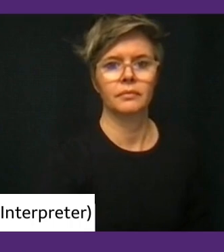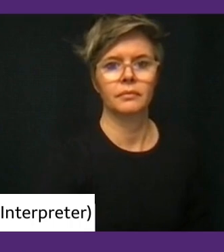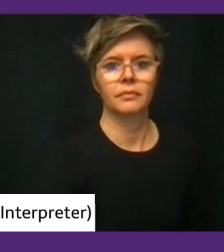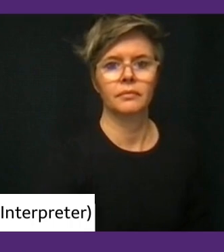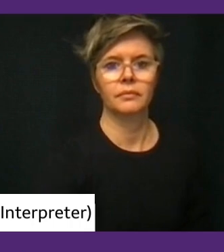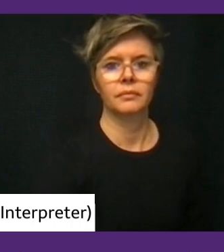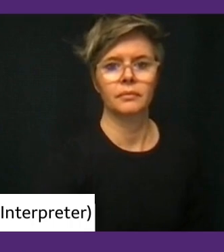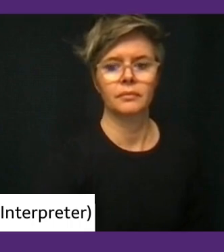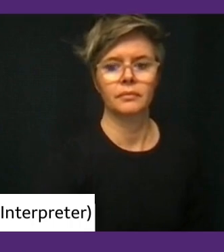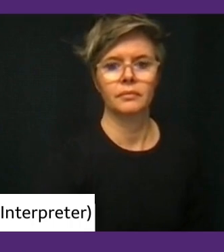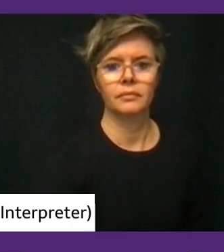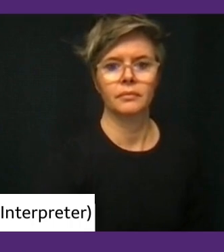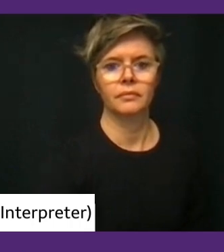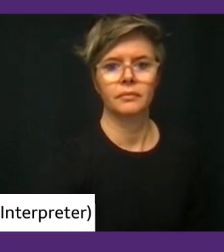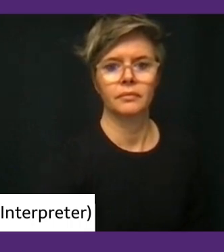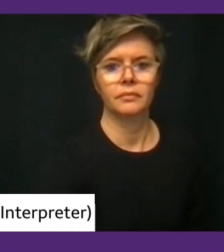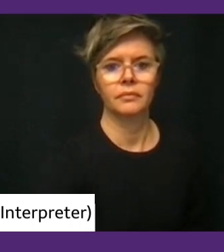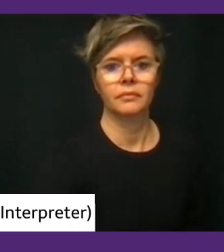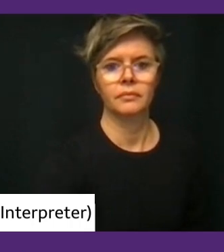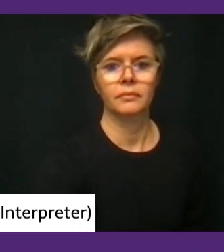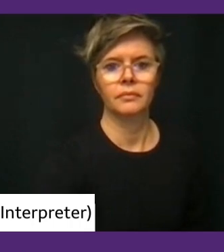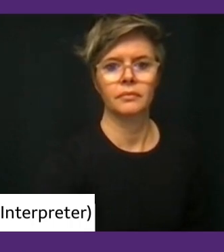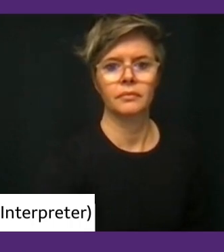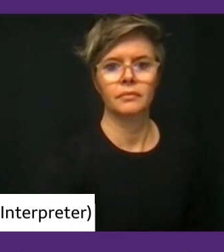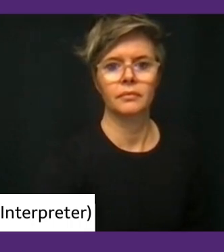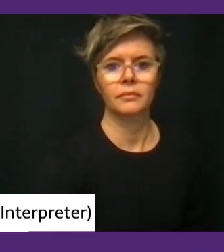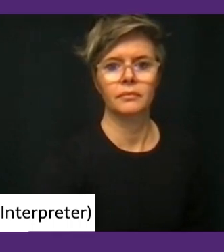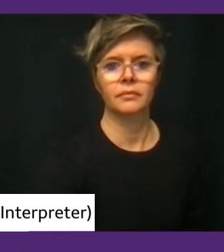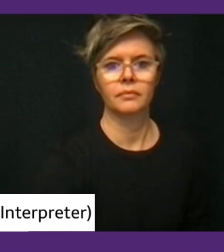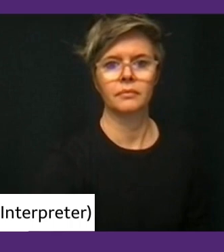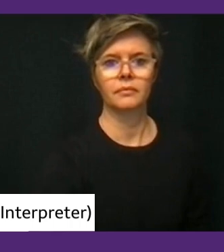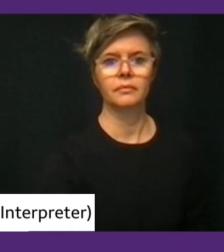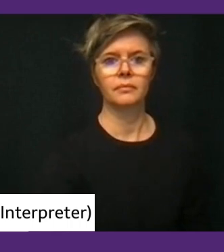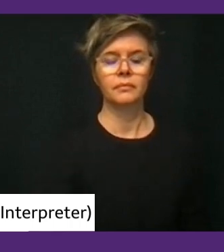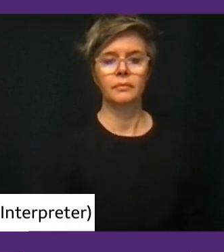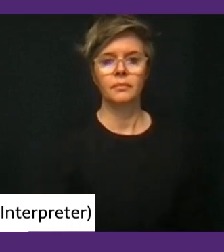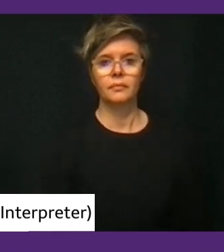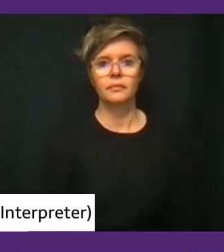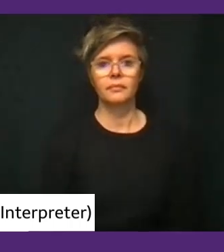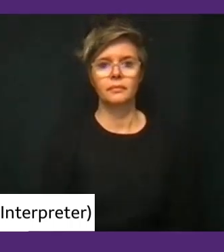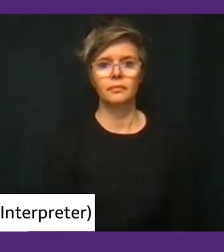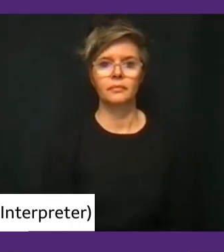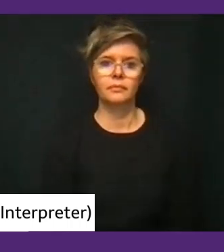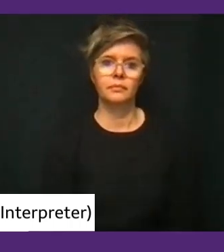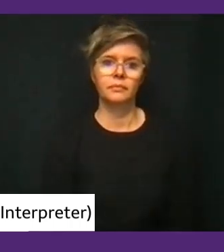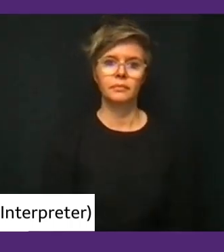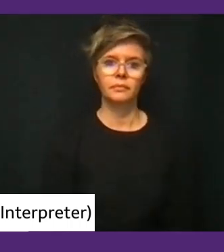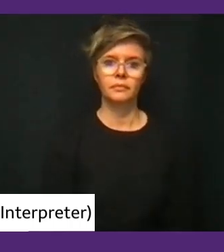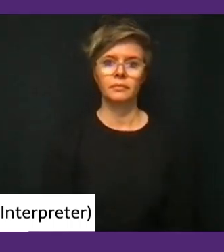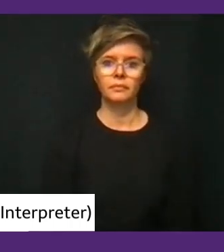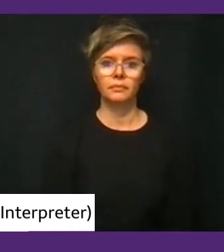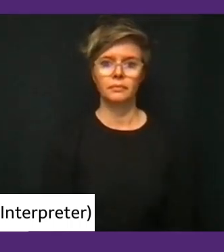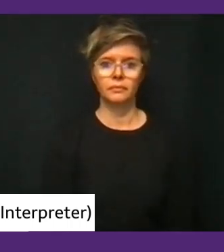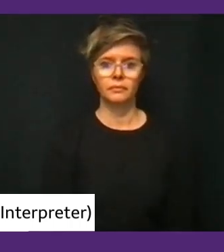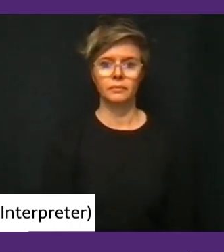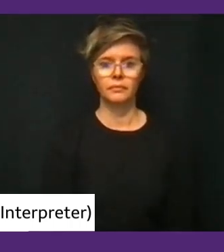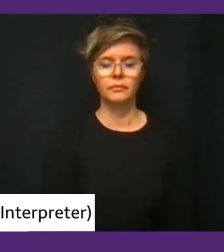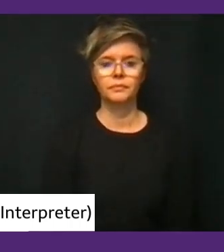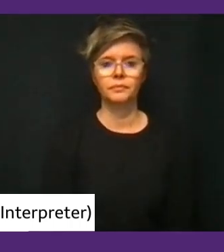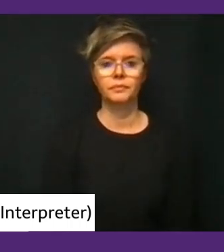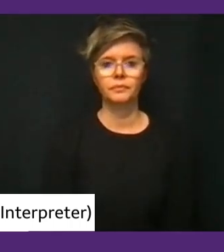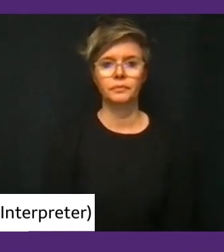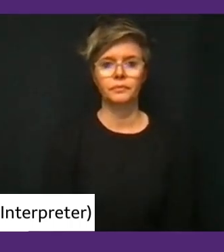117% increase in the number of jobs in accessibility. And there's lots of other metrics that are beginning to give us